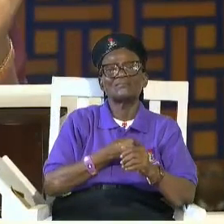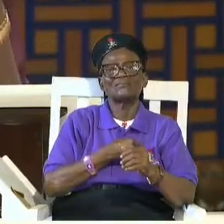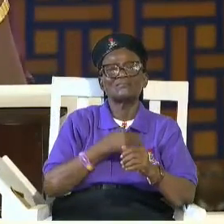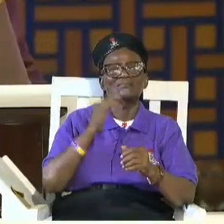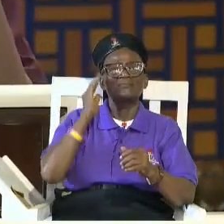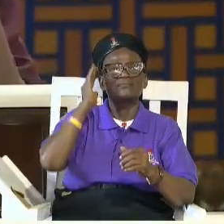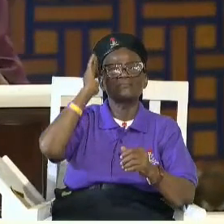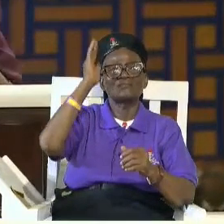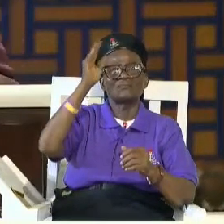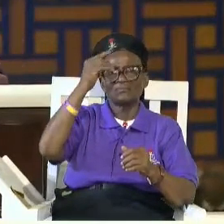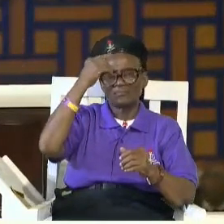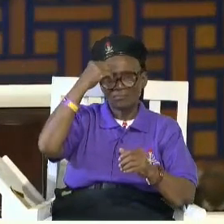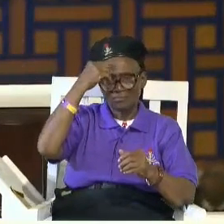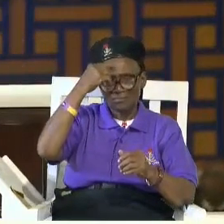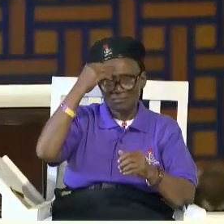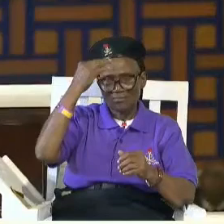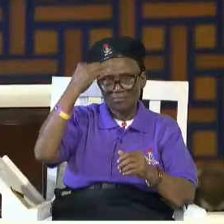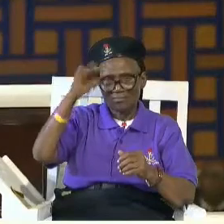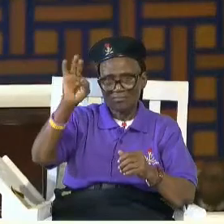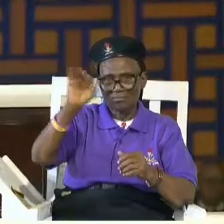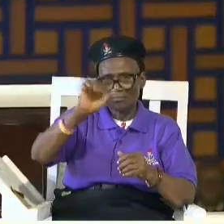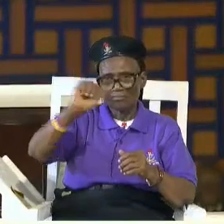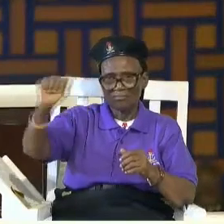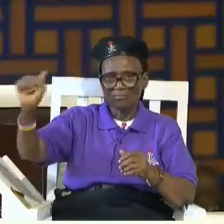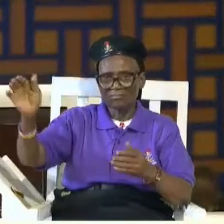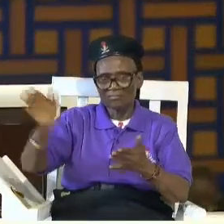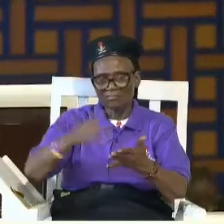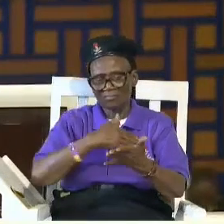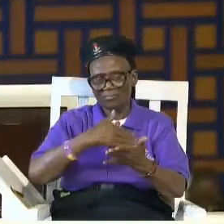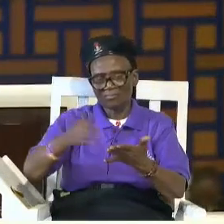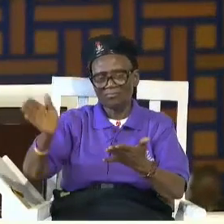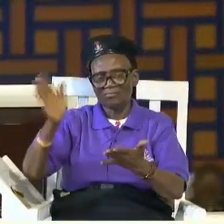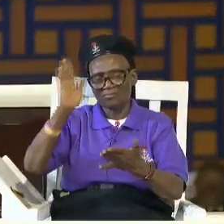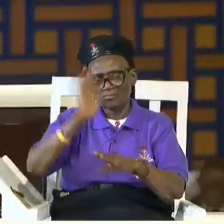would think of a song of your own.